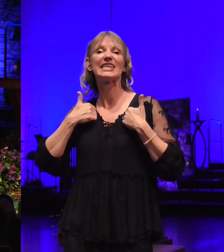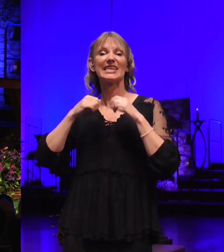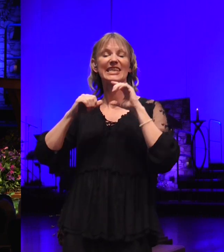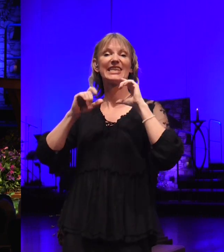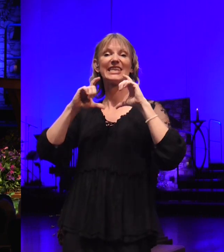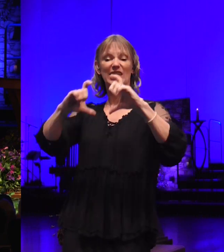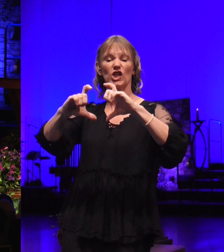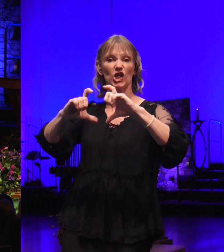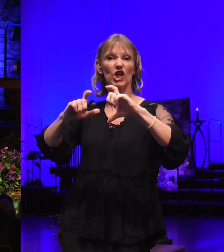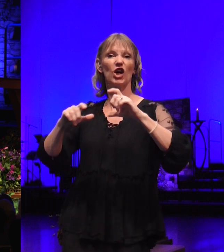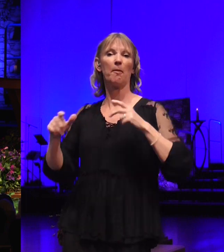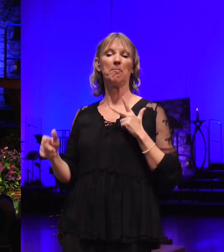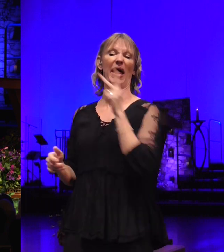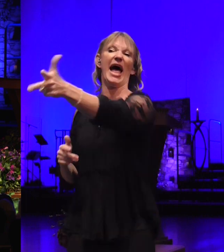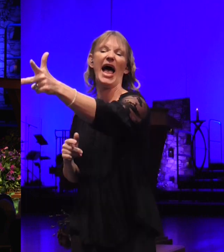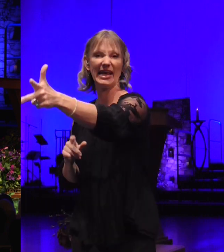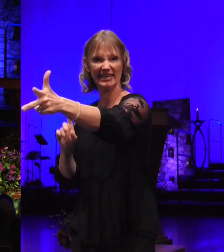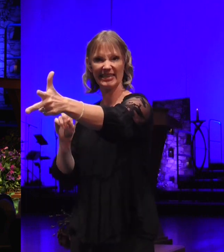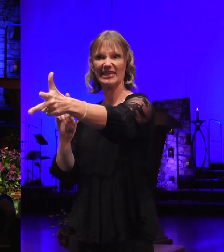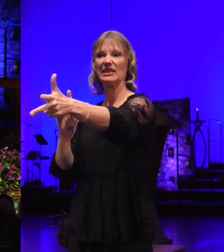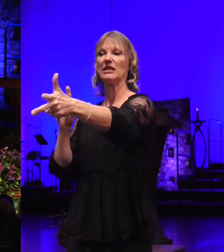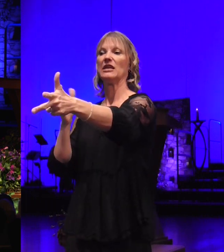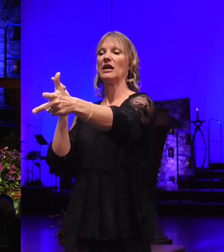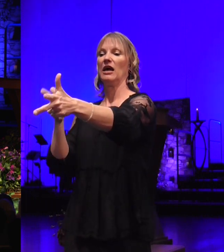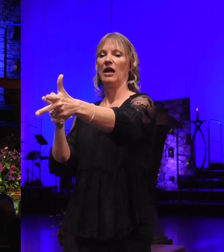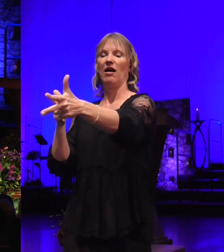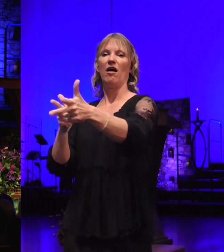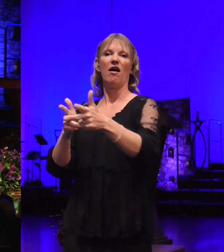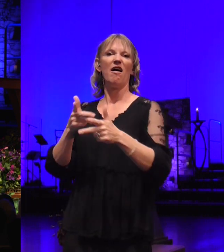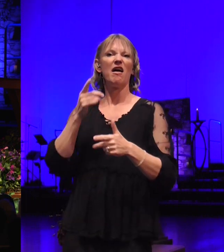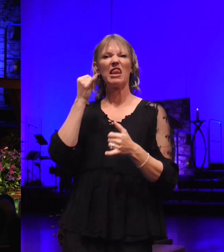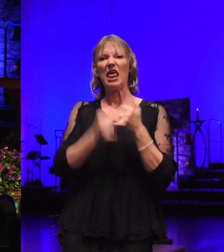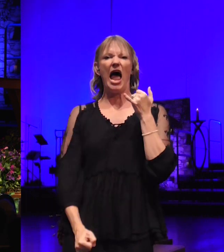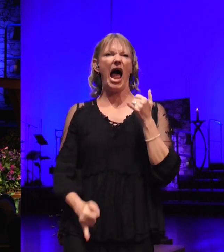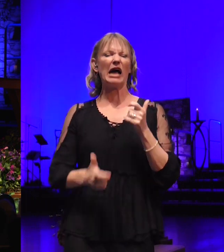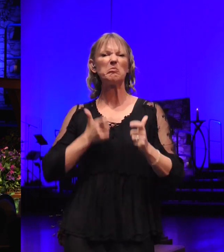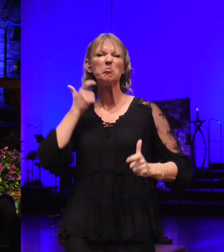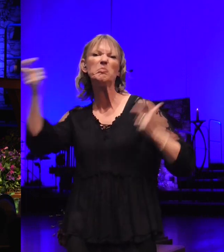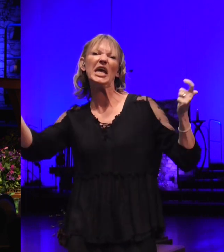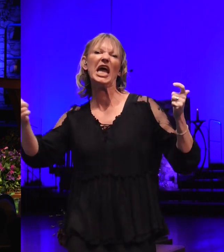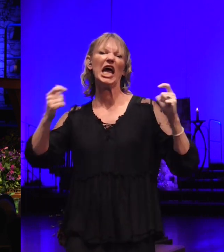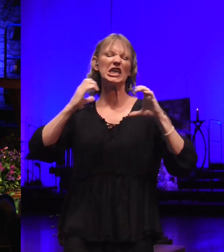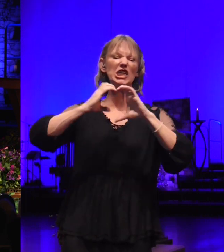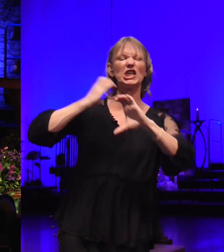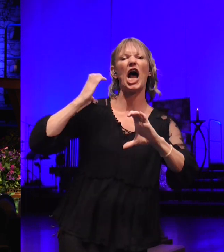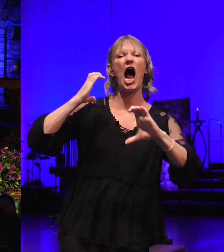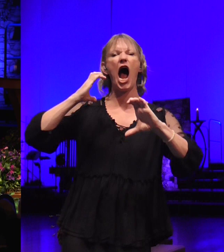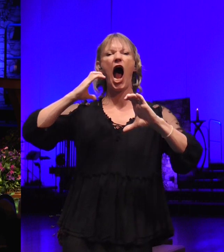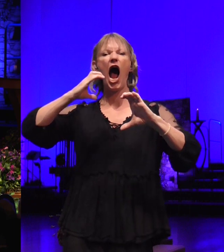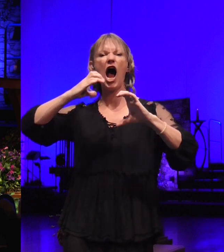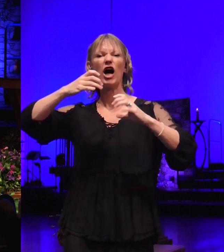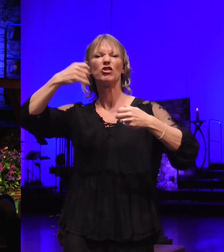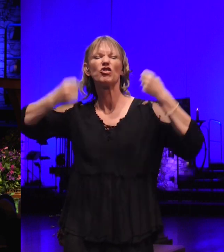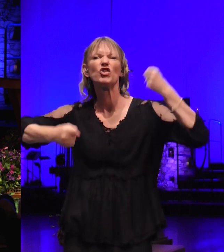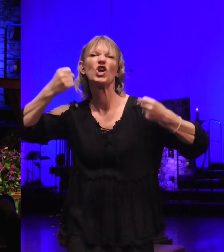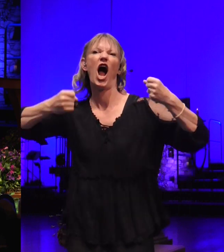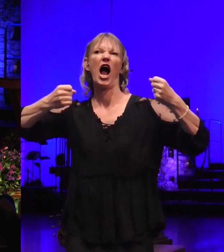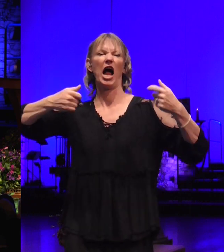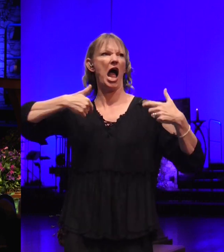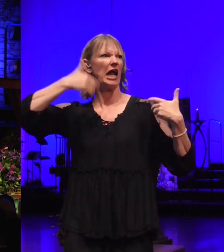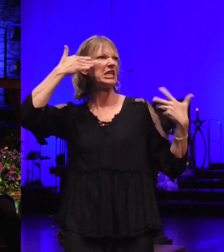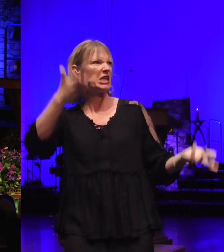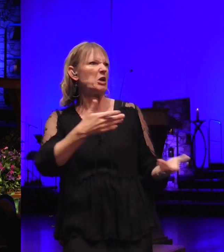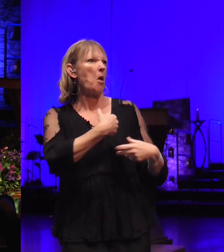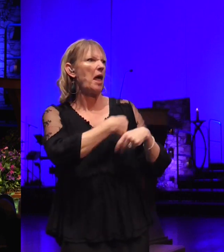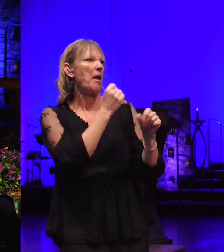And then finally, the biggest pickup truck you ever did see. That kind of pickup truck that you see on the road, and said, I didn't know that